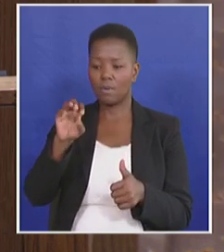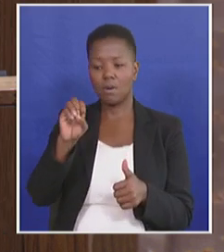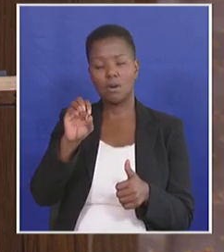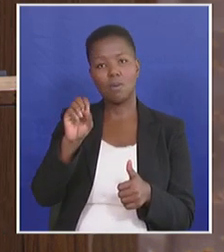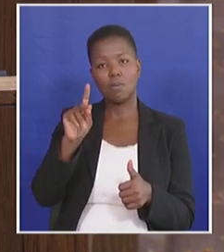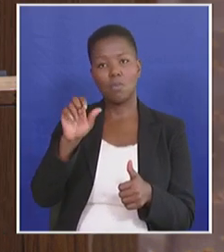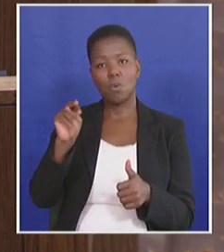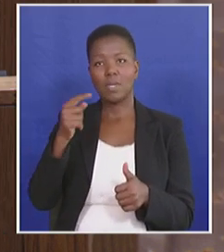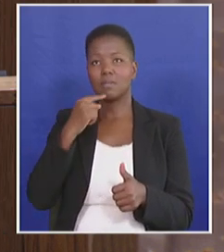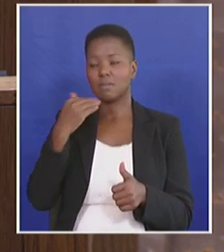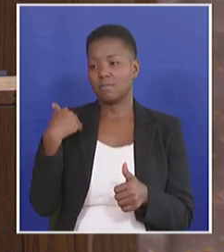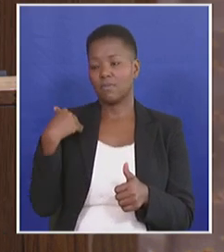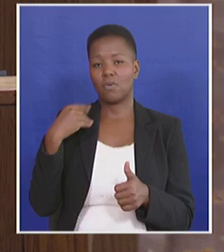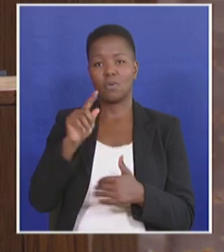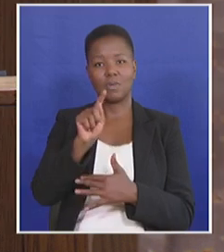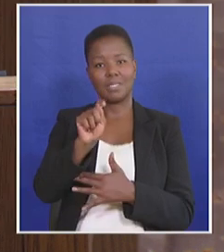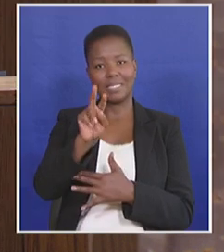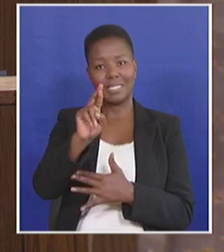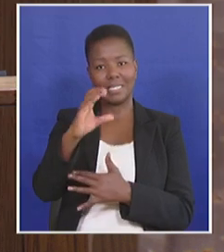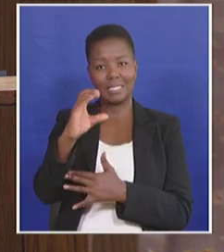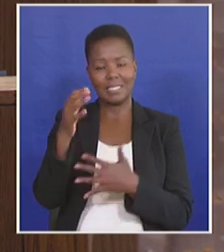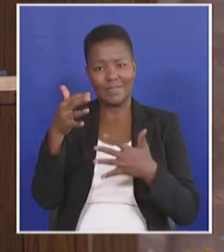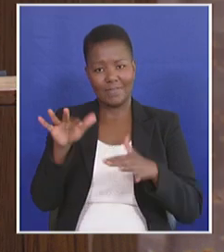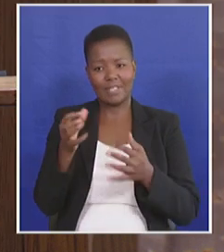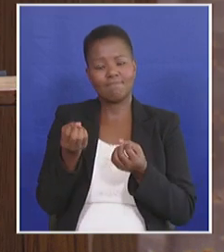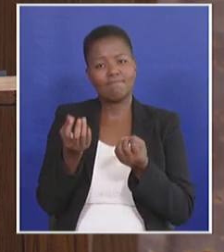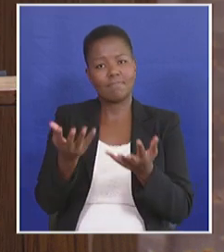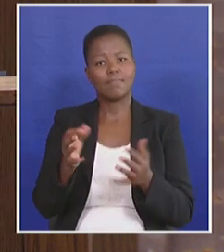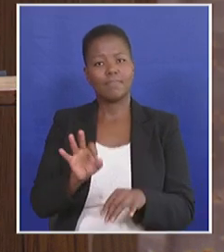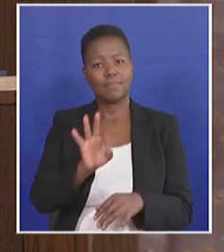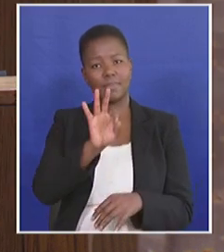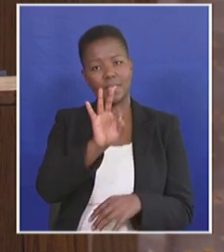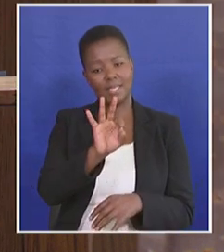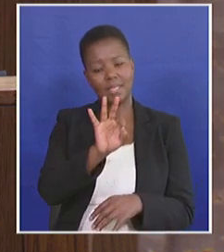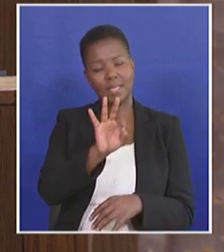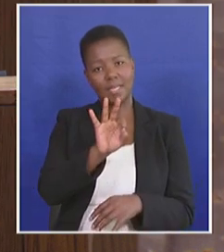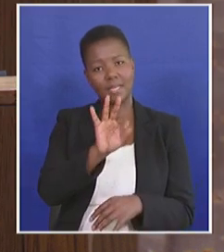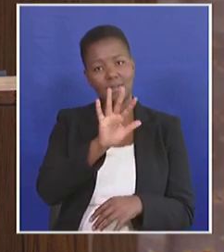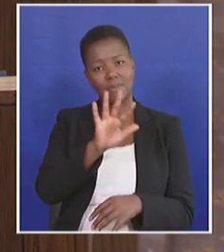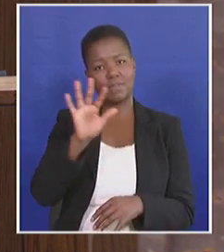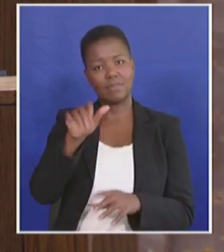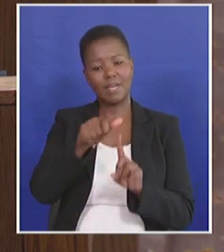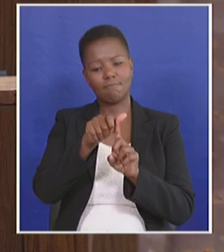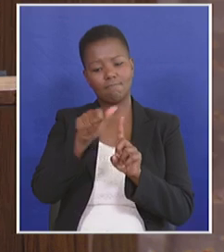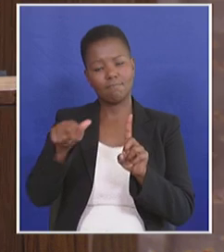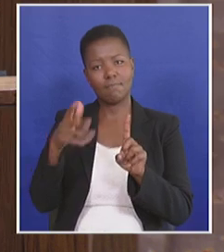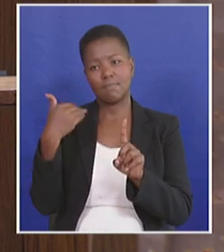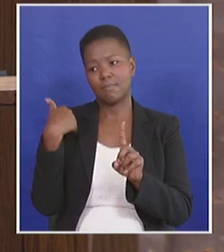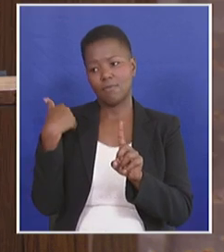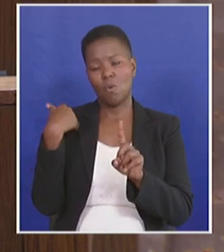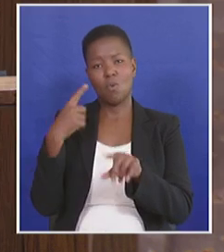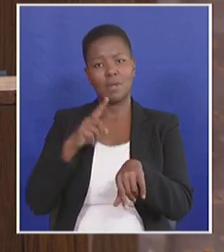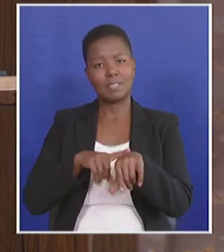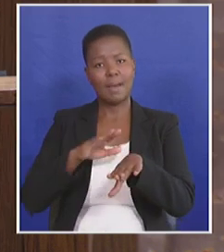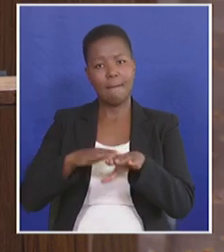and Reconciliation Commission gave over about 350 files of apartheid officials and politicians who could not be